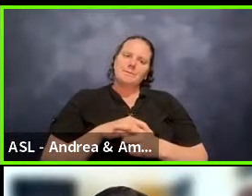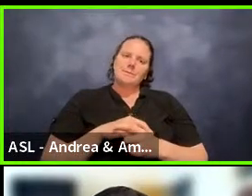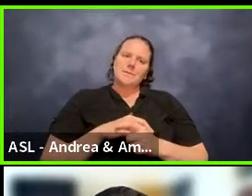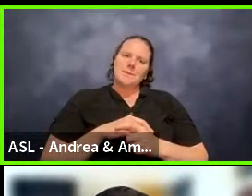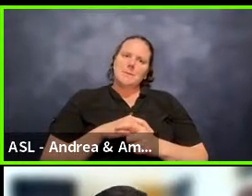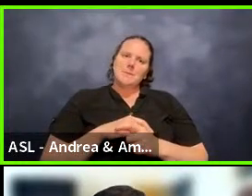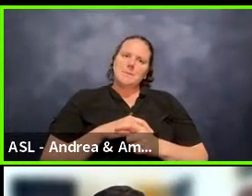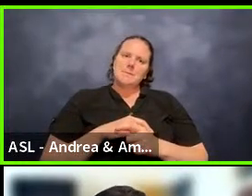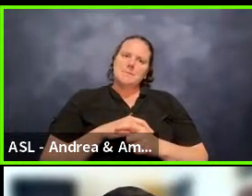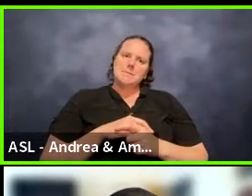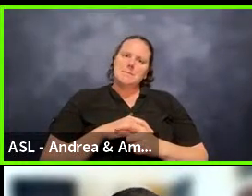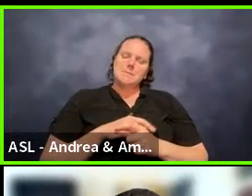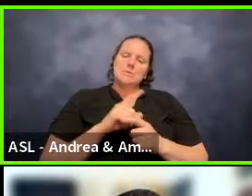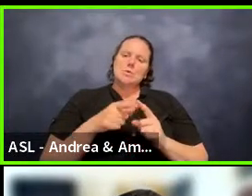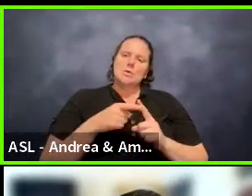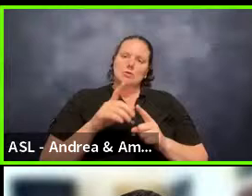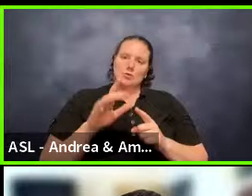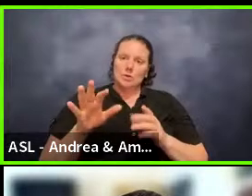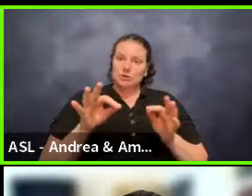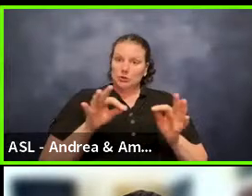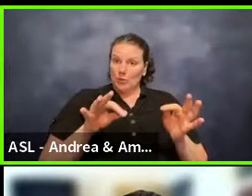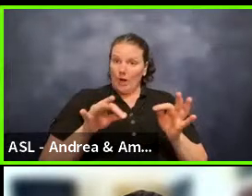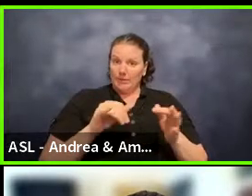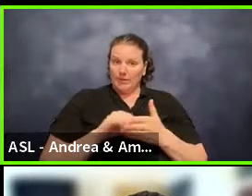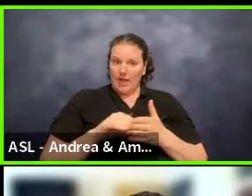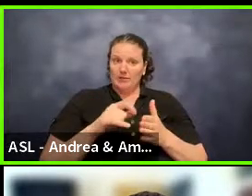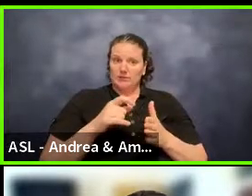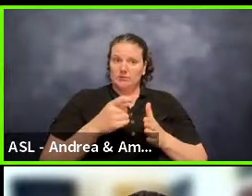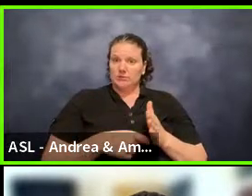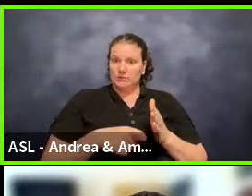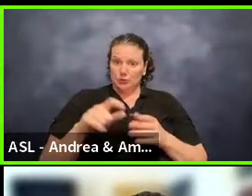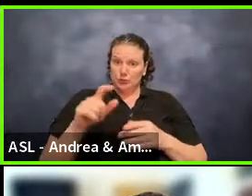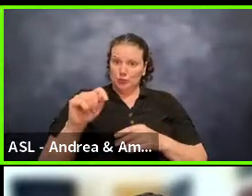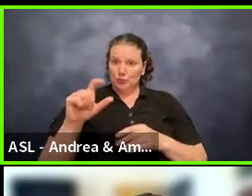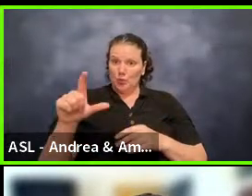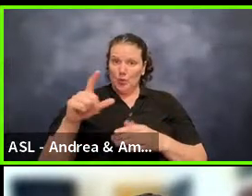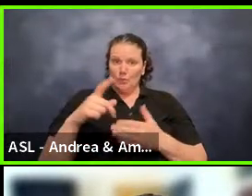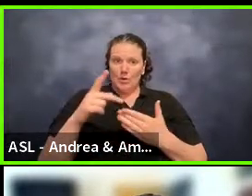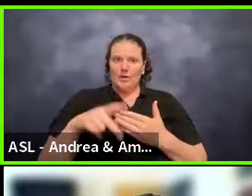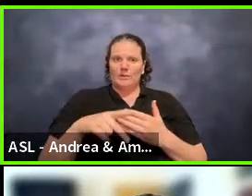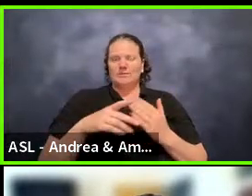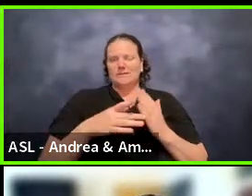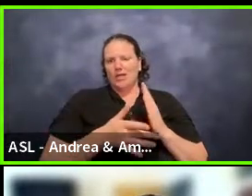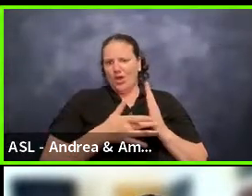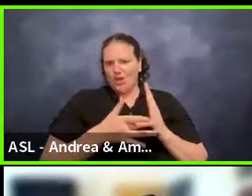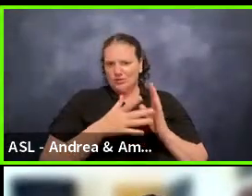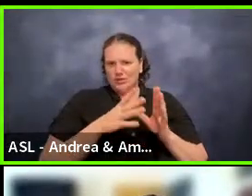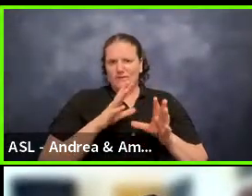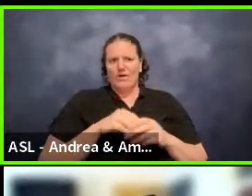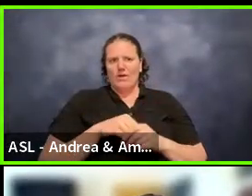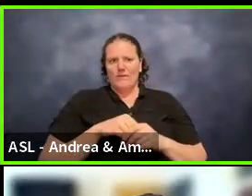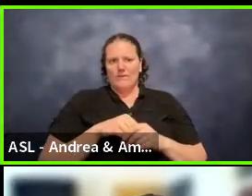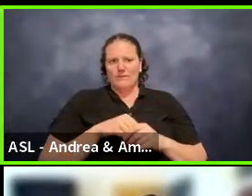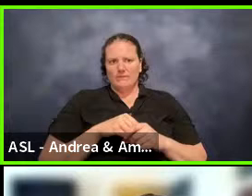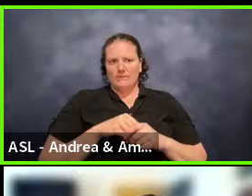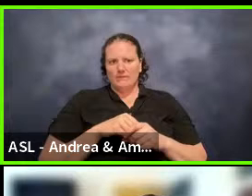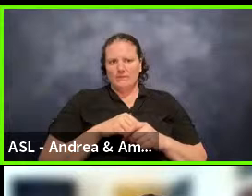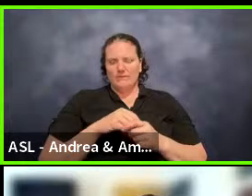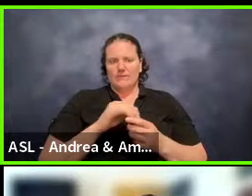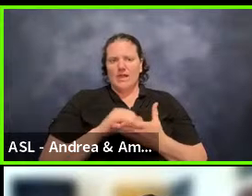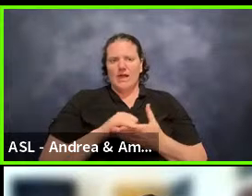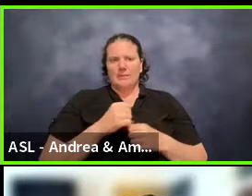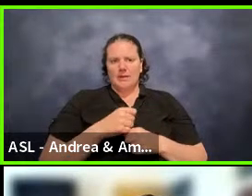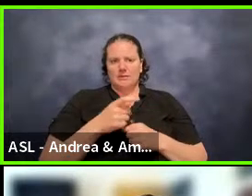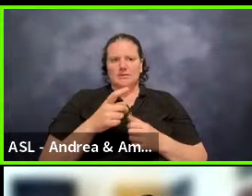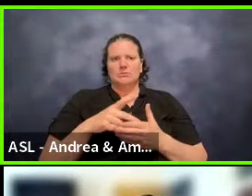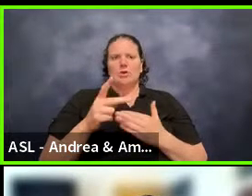looks, as you're just describing your toll program, that you're using a lot of technology, which obviously makes this